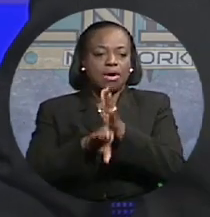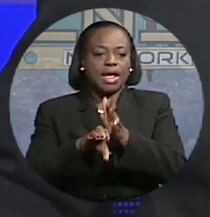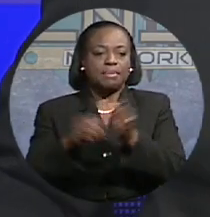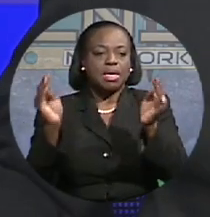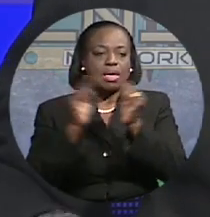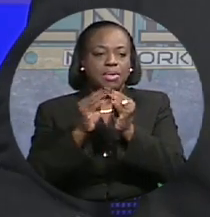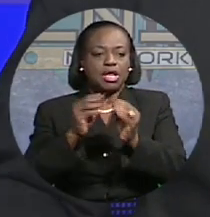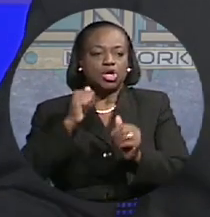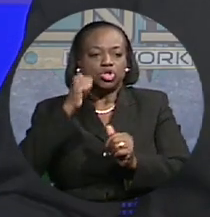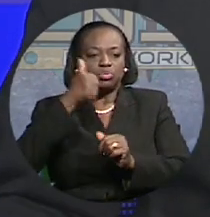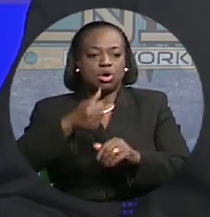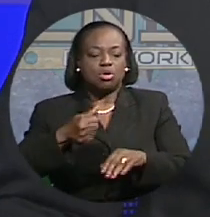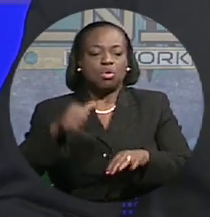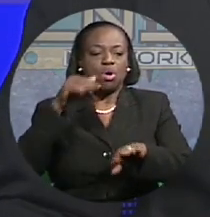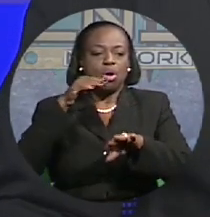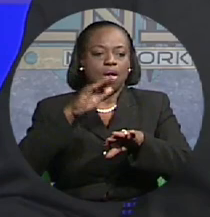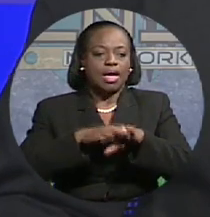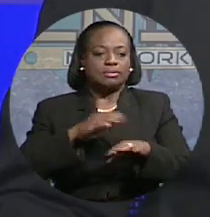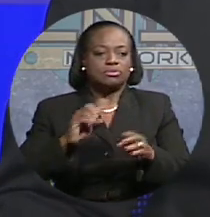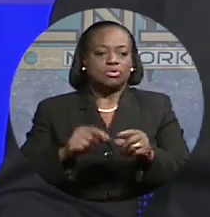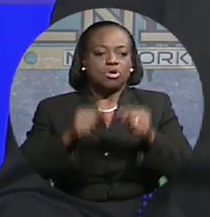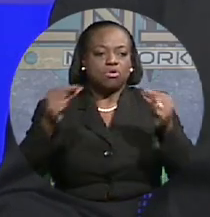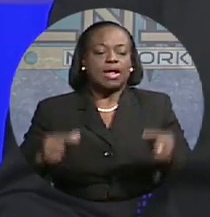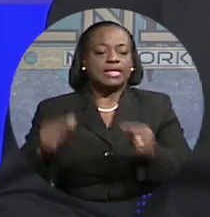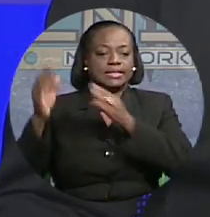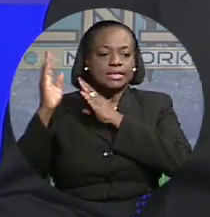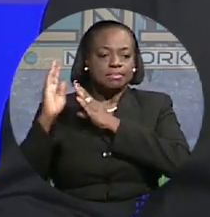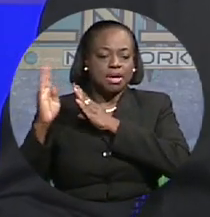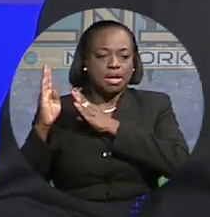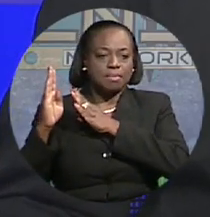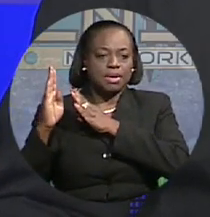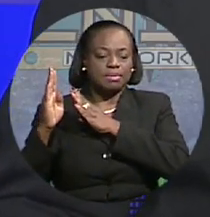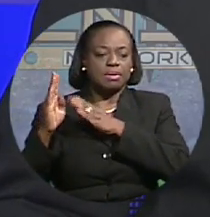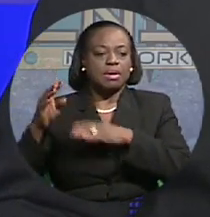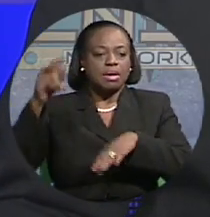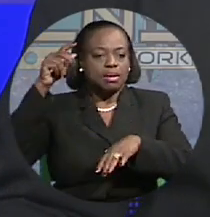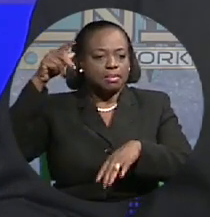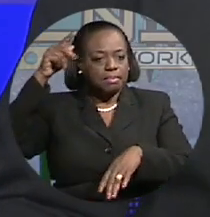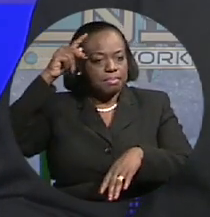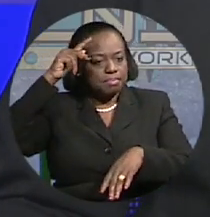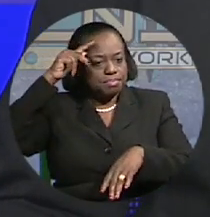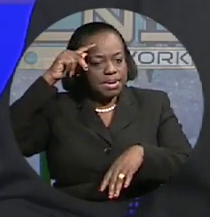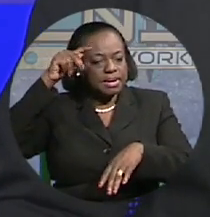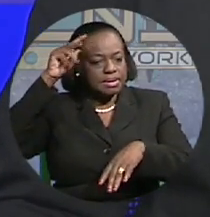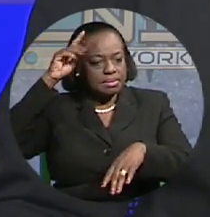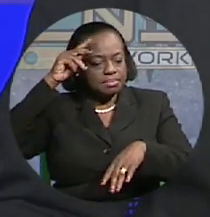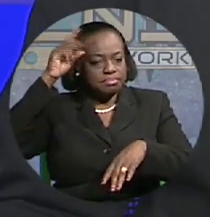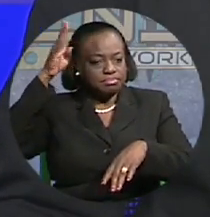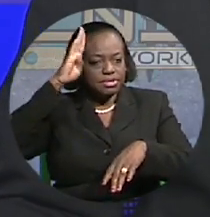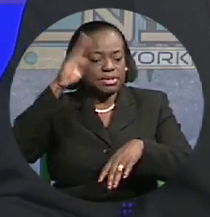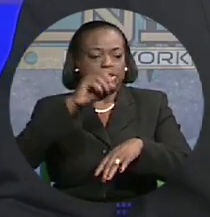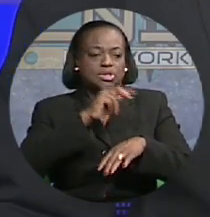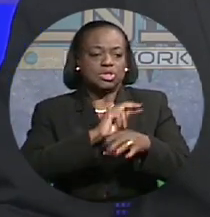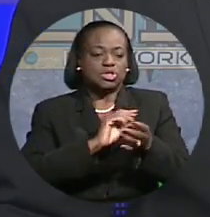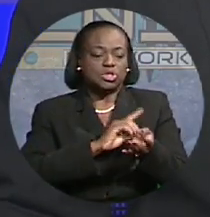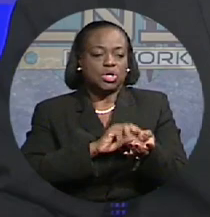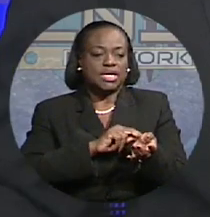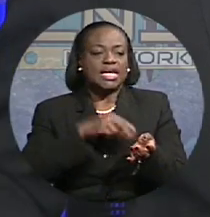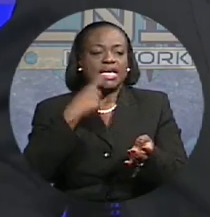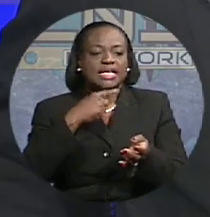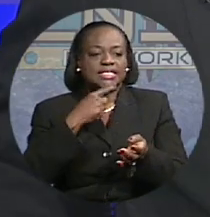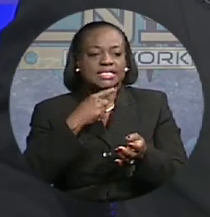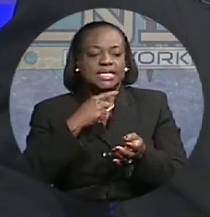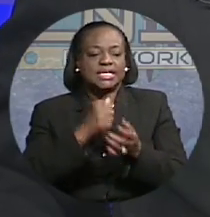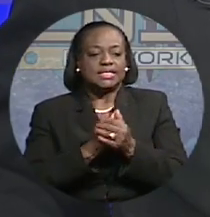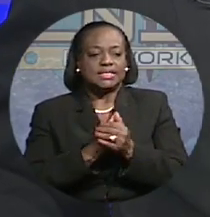Minister Dr. Bernard Nottage says he's delivering on a promise to move the event to Freeport after relevant consultations with residents from that